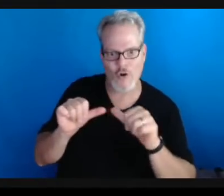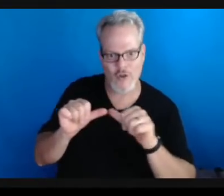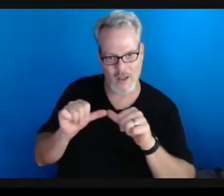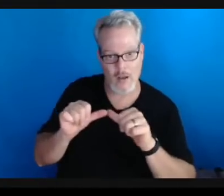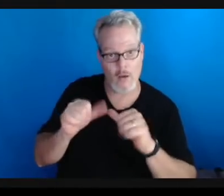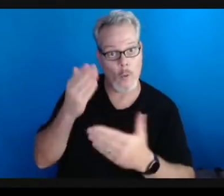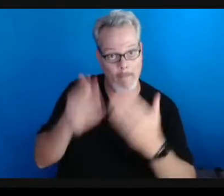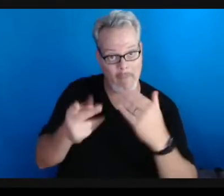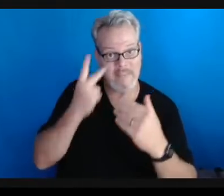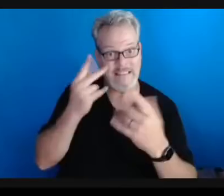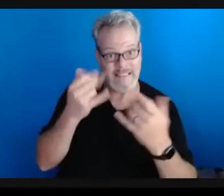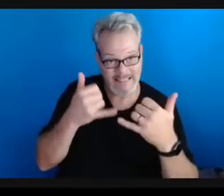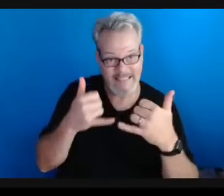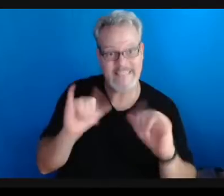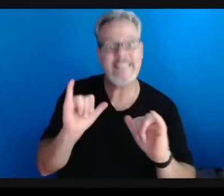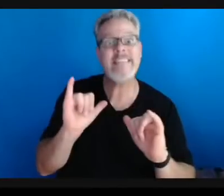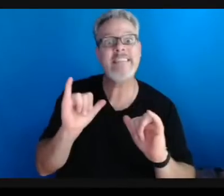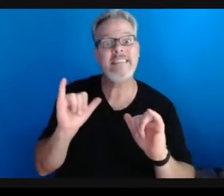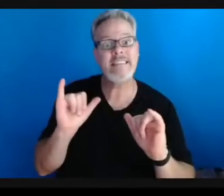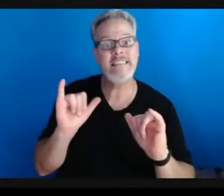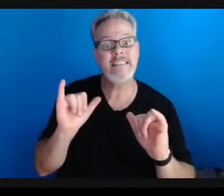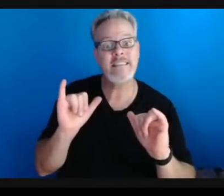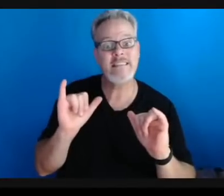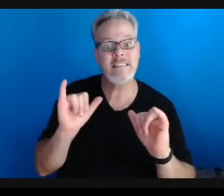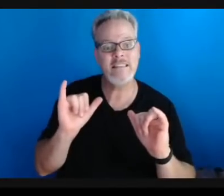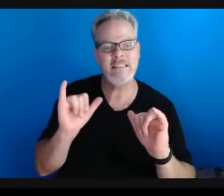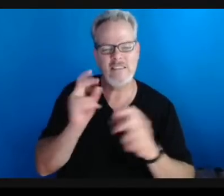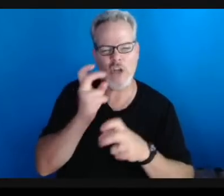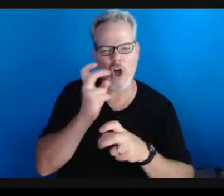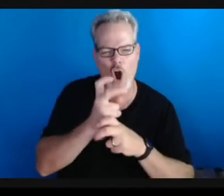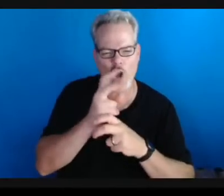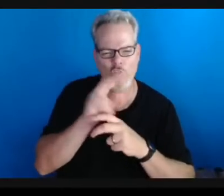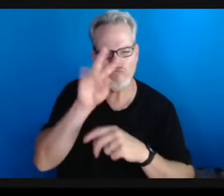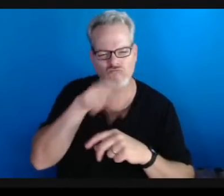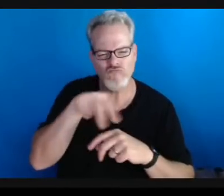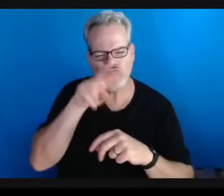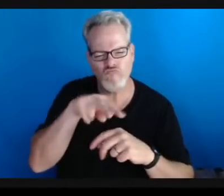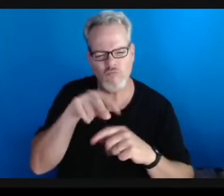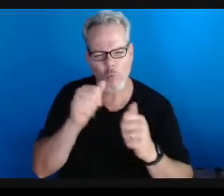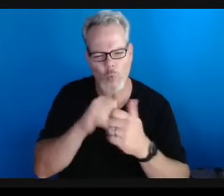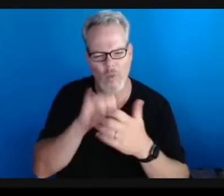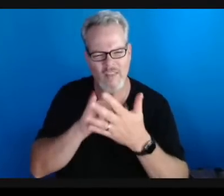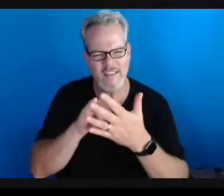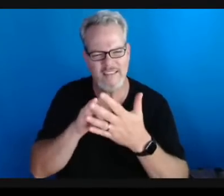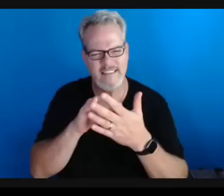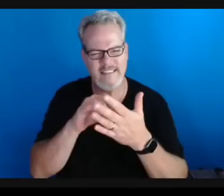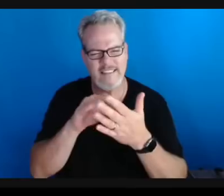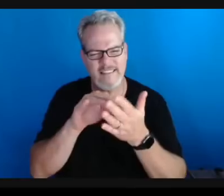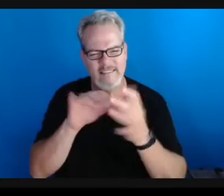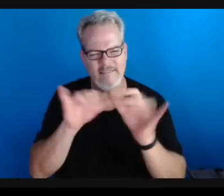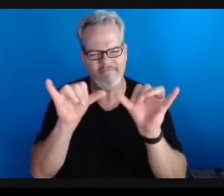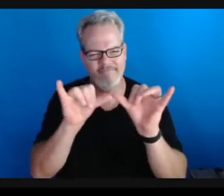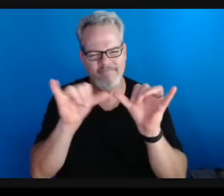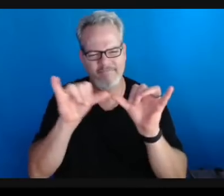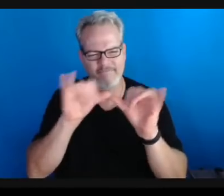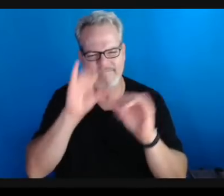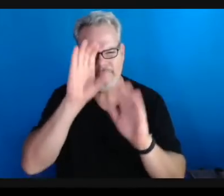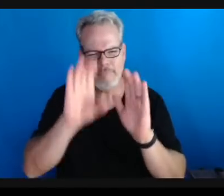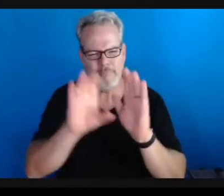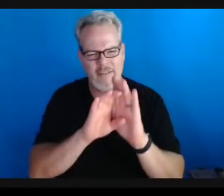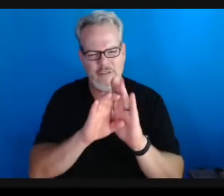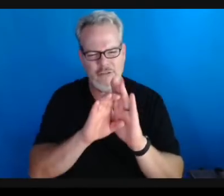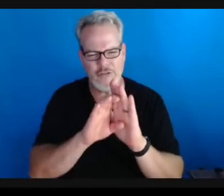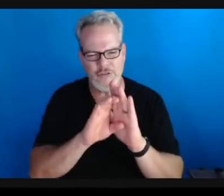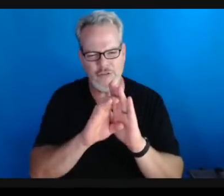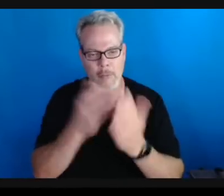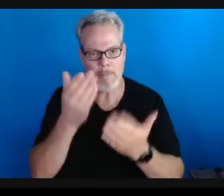be seeing some of that happening. It's hard to tell with this resolution right in here. Maybe there's a little bit of settling